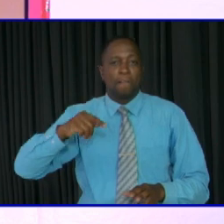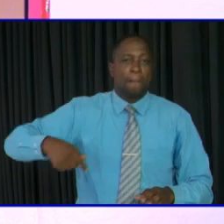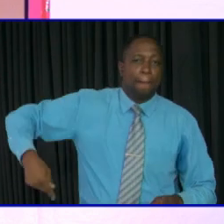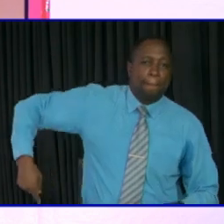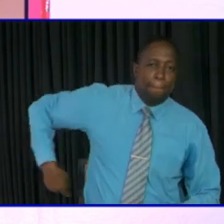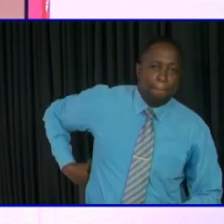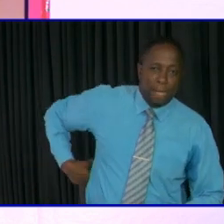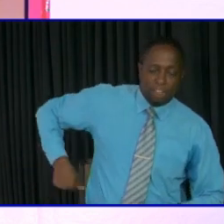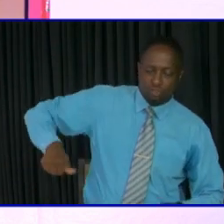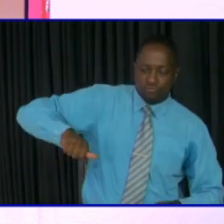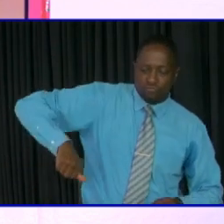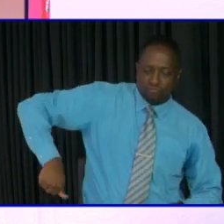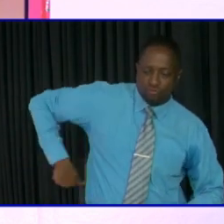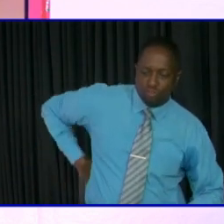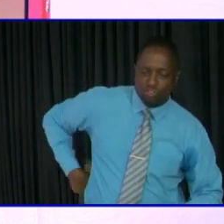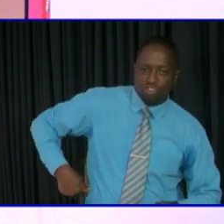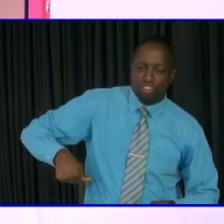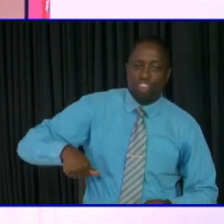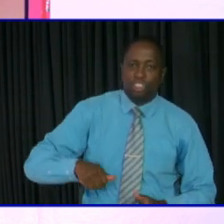be done.